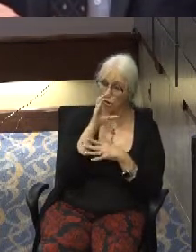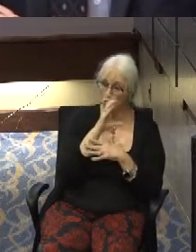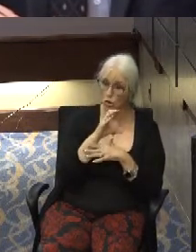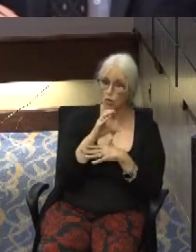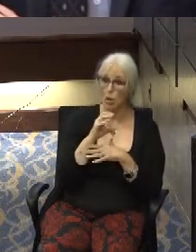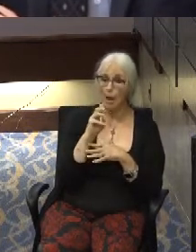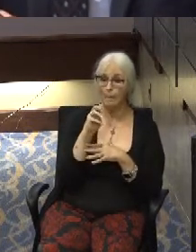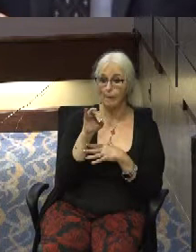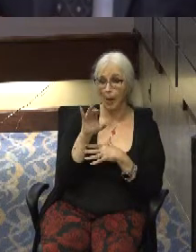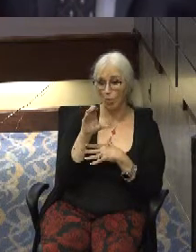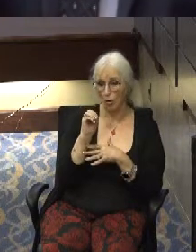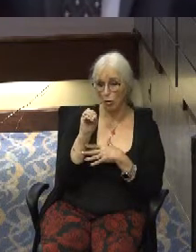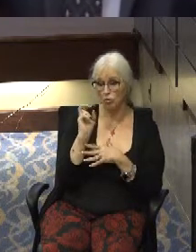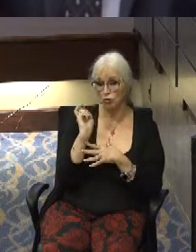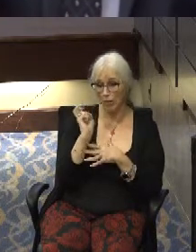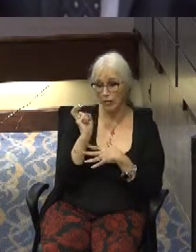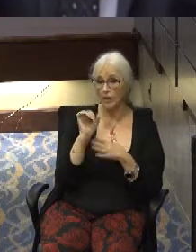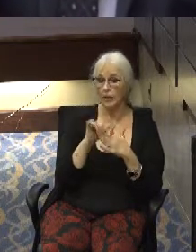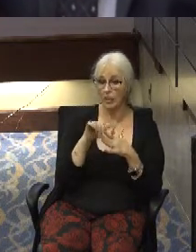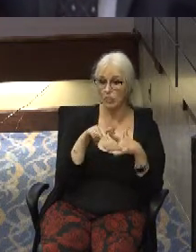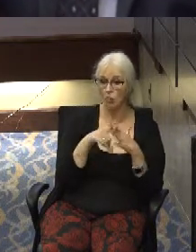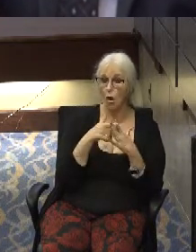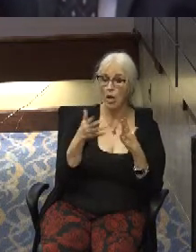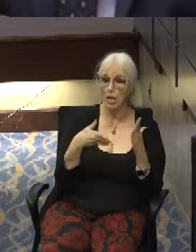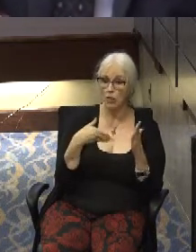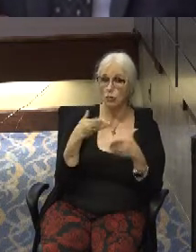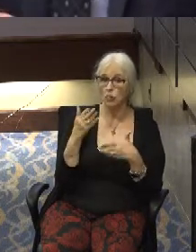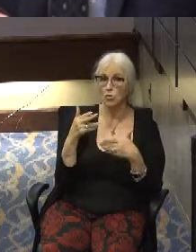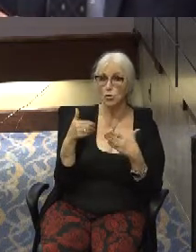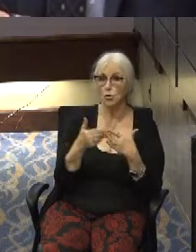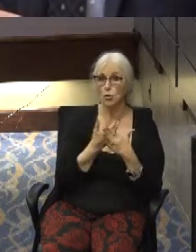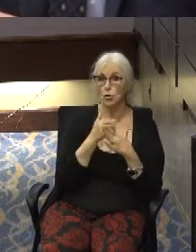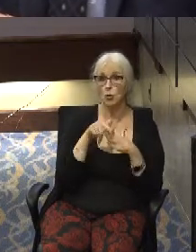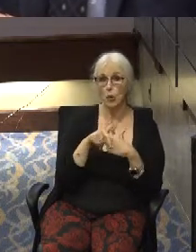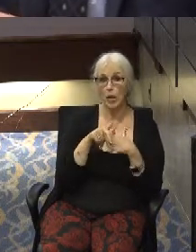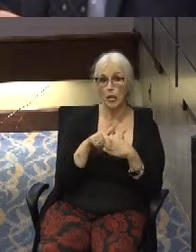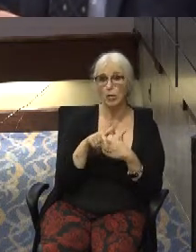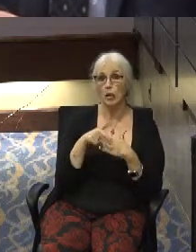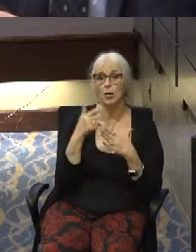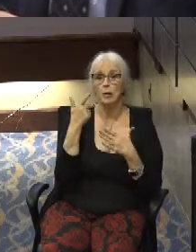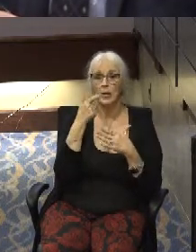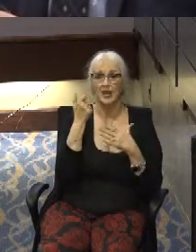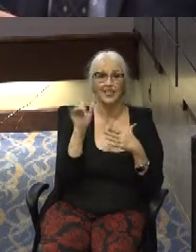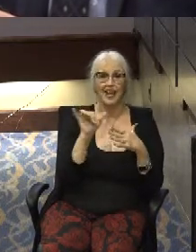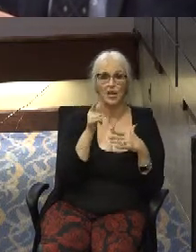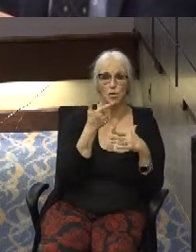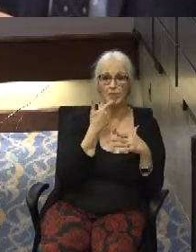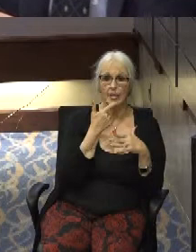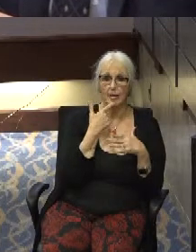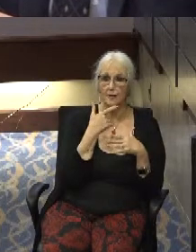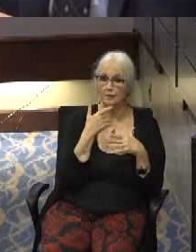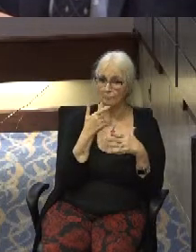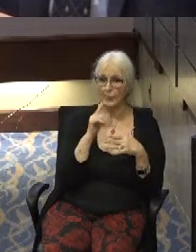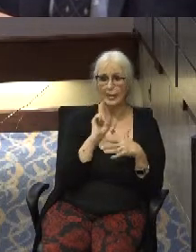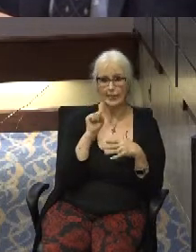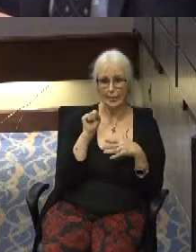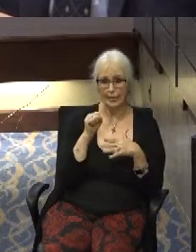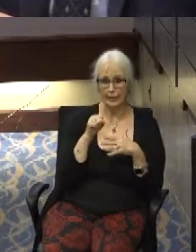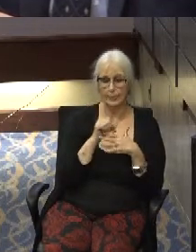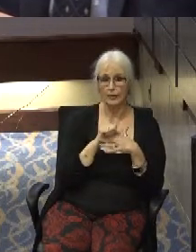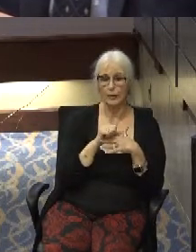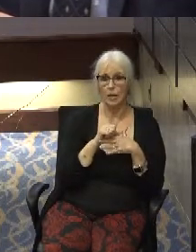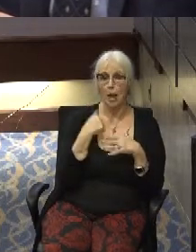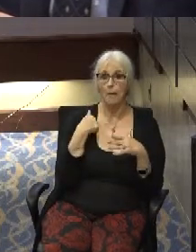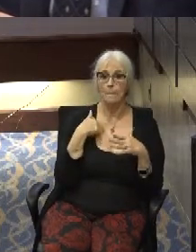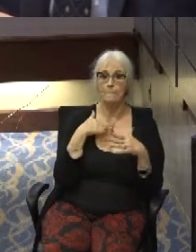microtransit has really started to introduce new riders that normally wouldn't take transit, just like you're saying. Okay. So absolutely. Well, and my hope